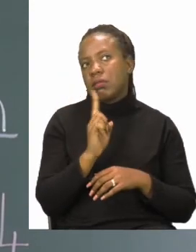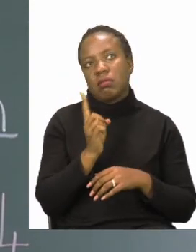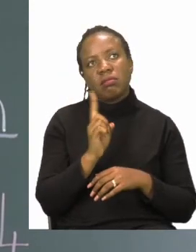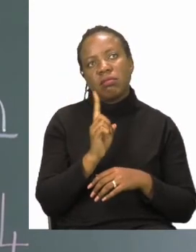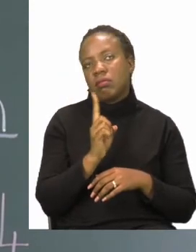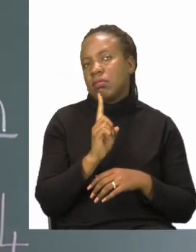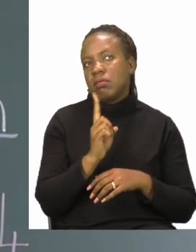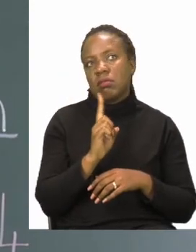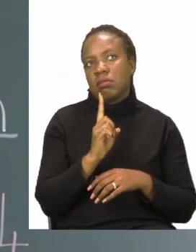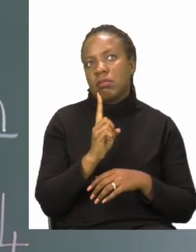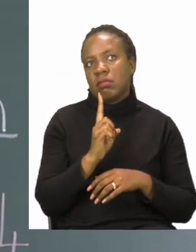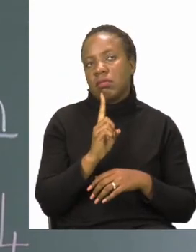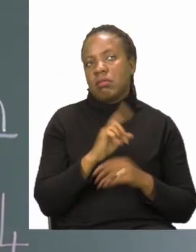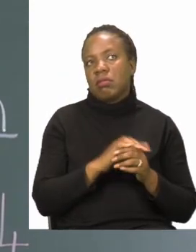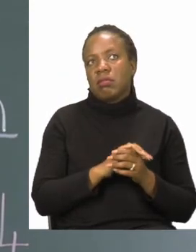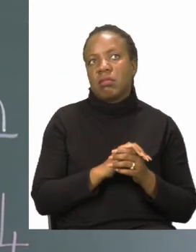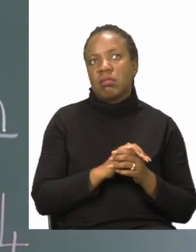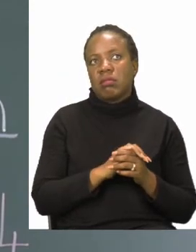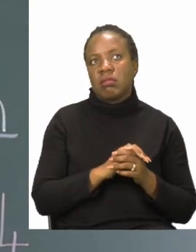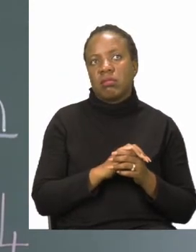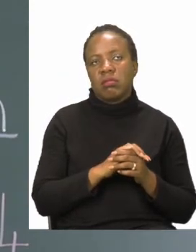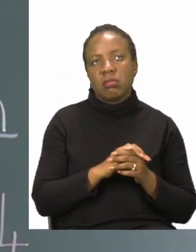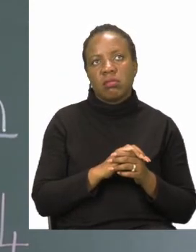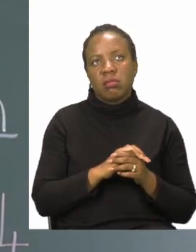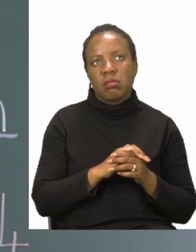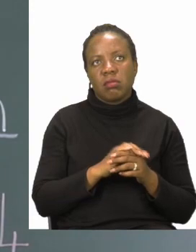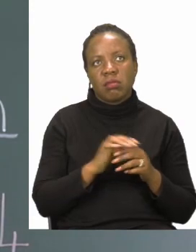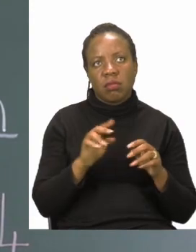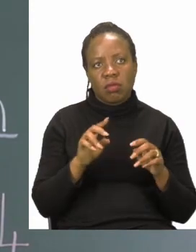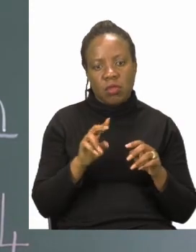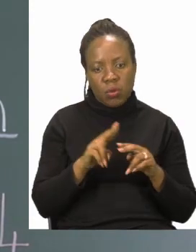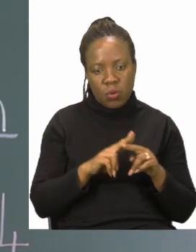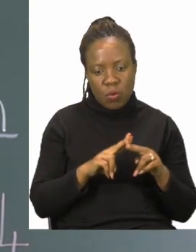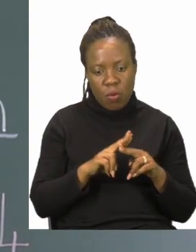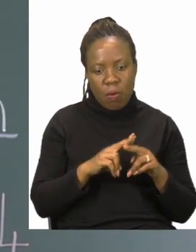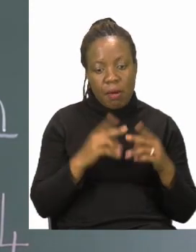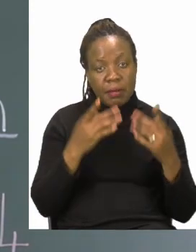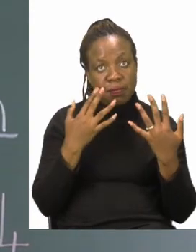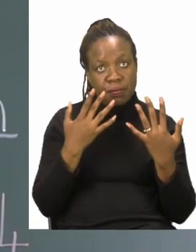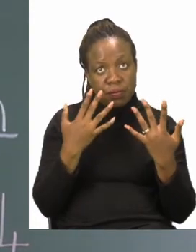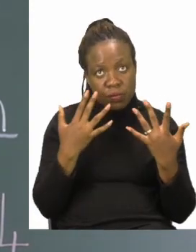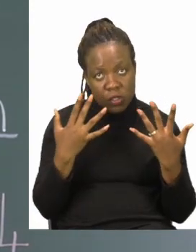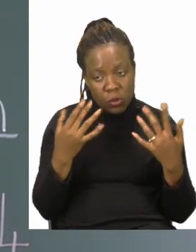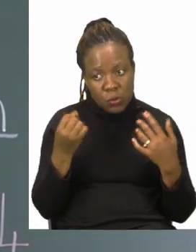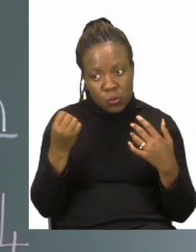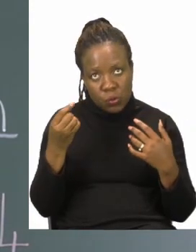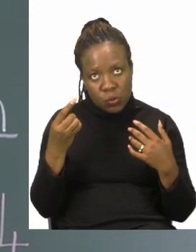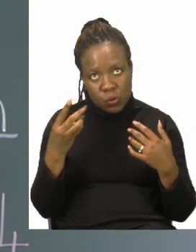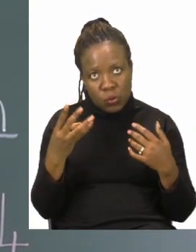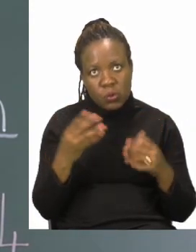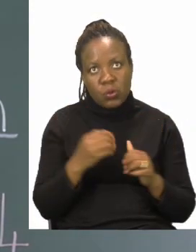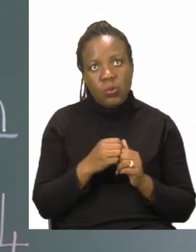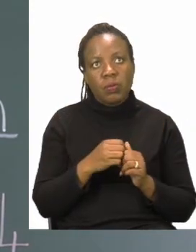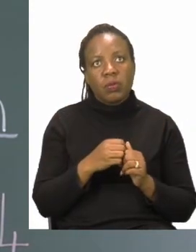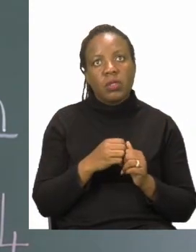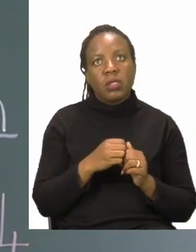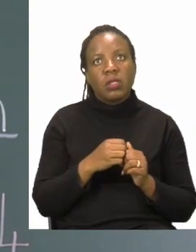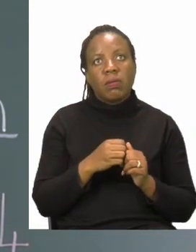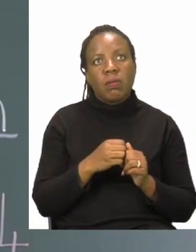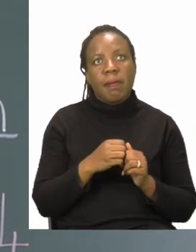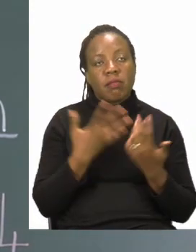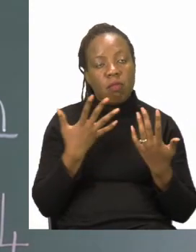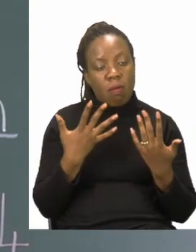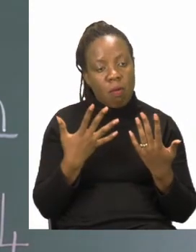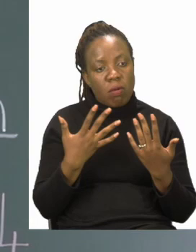about it. So you can always use your fingers to count, or you can draw